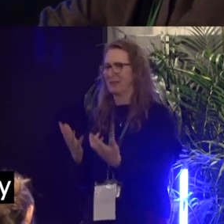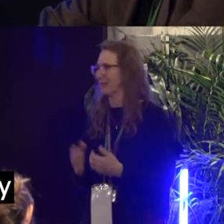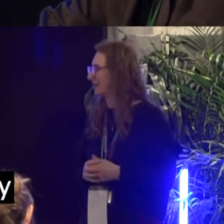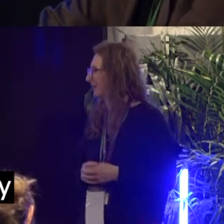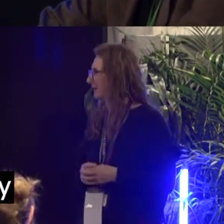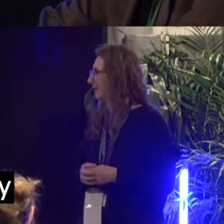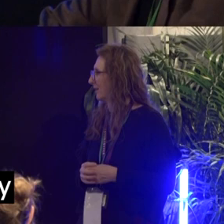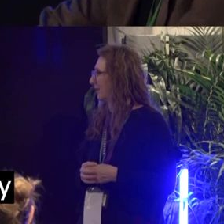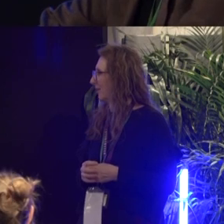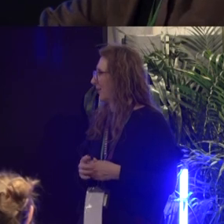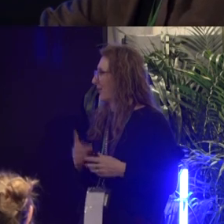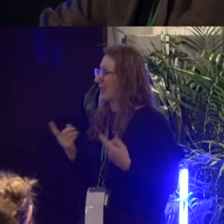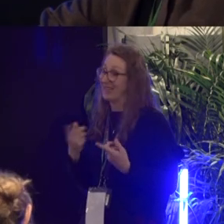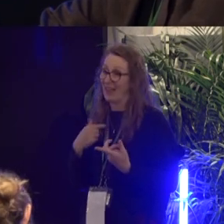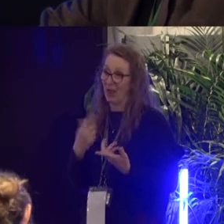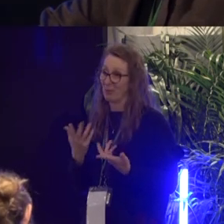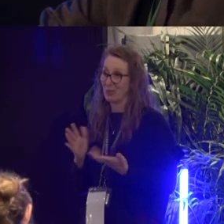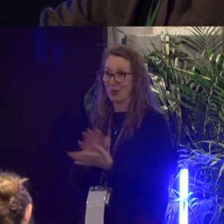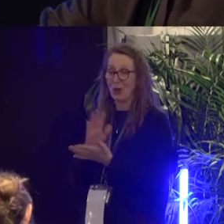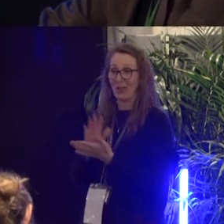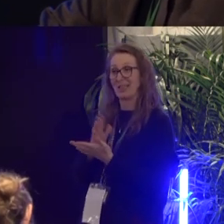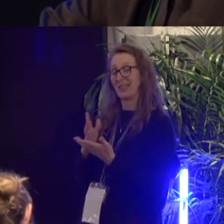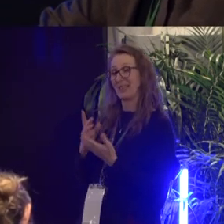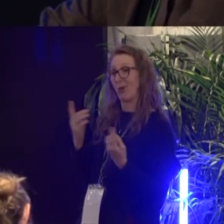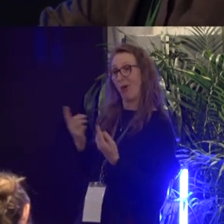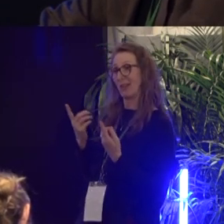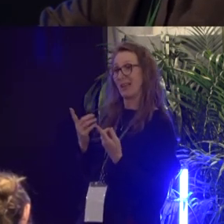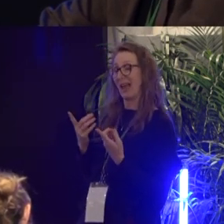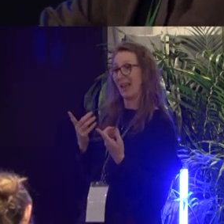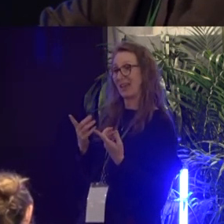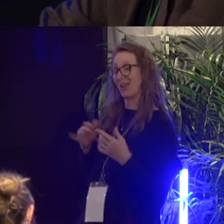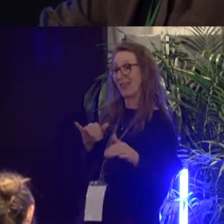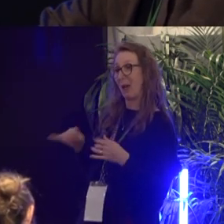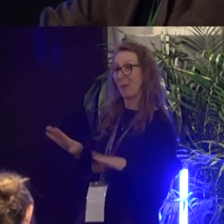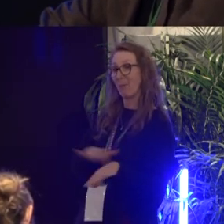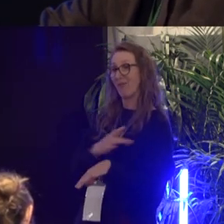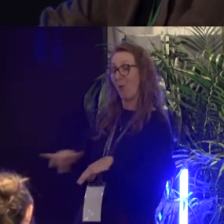thinking I'm just being a sort of jolly holiday camp performer.